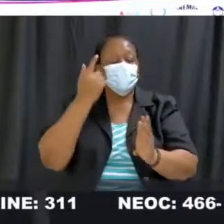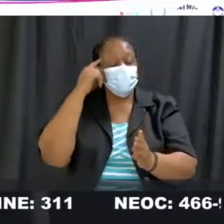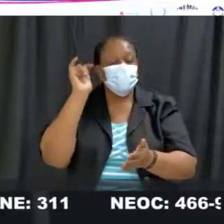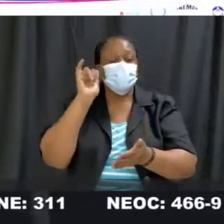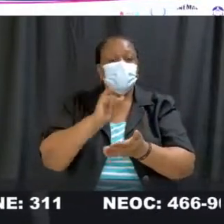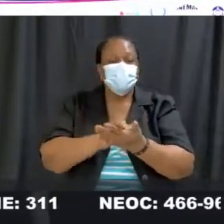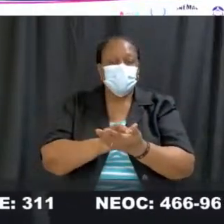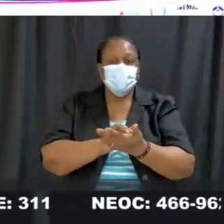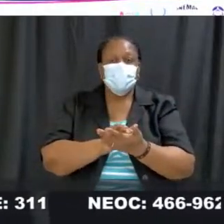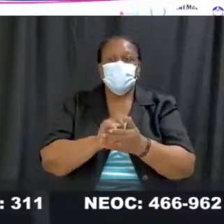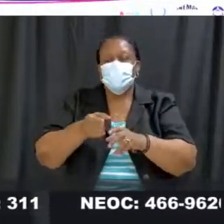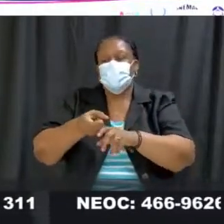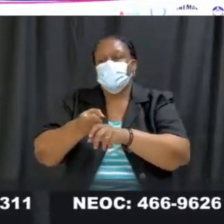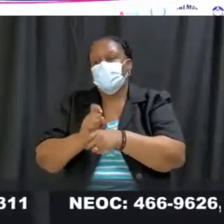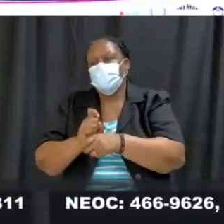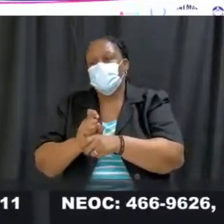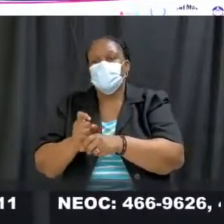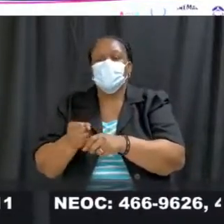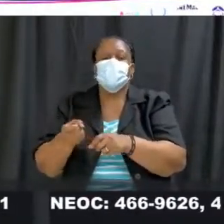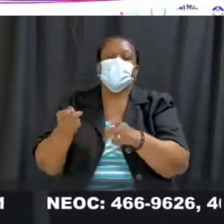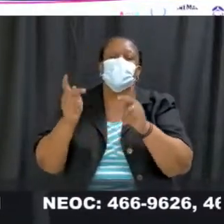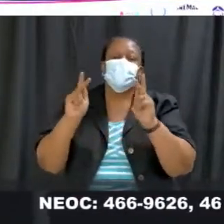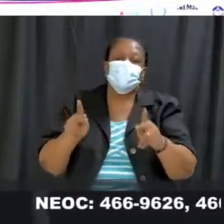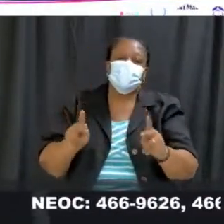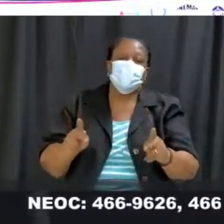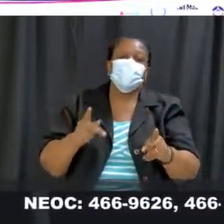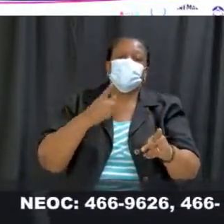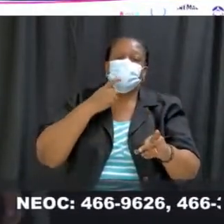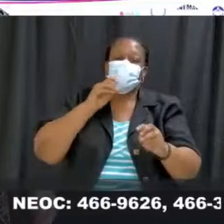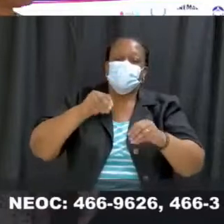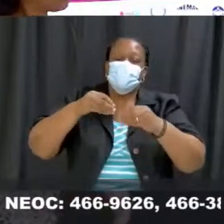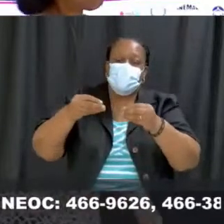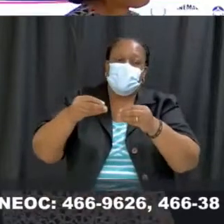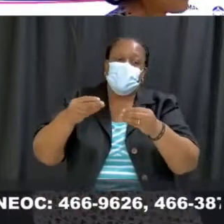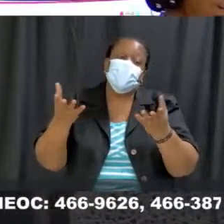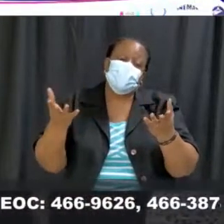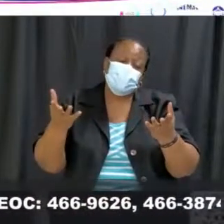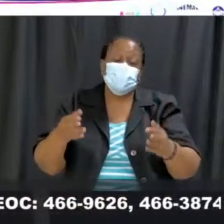contact tracers, and then it would be readily available.